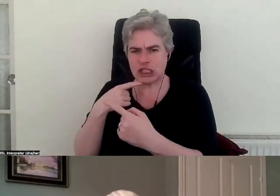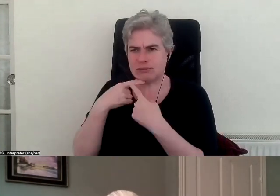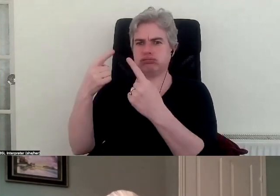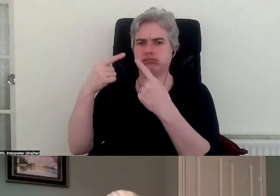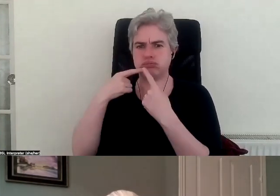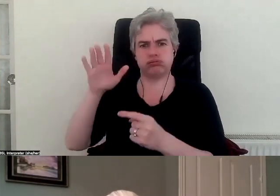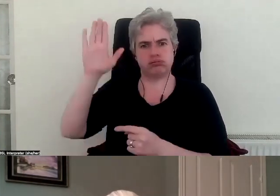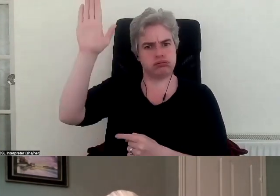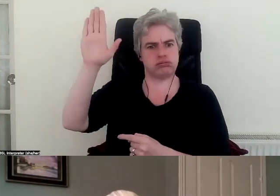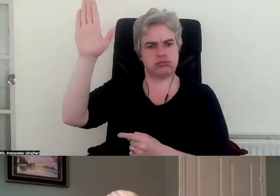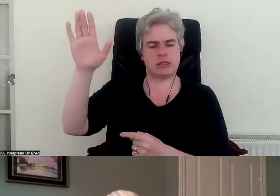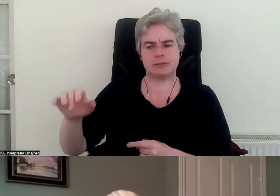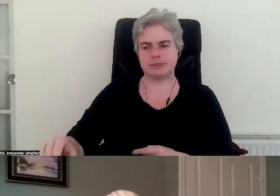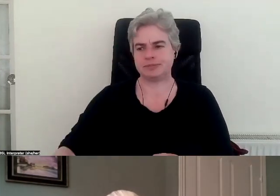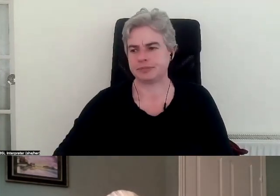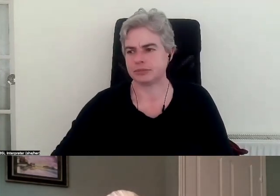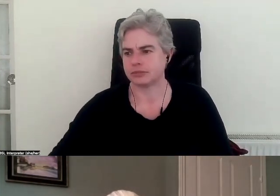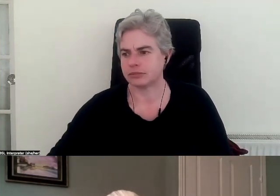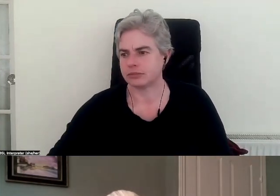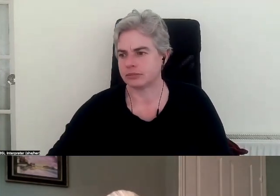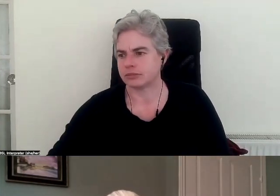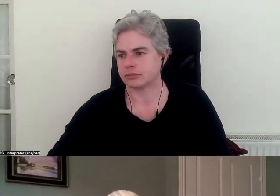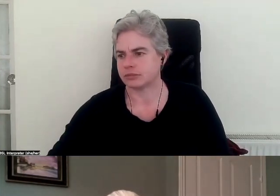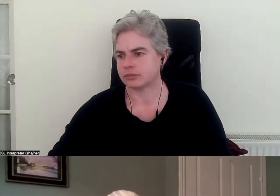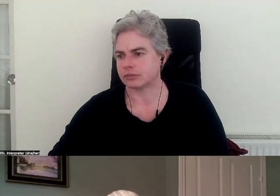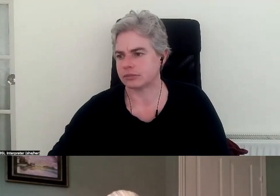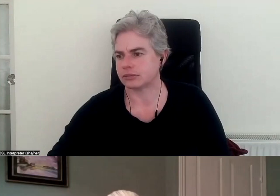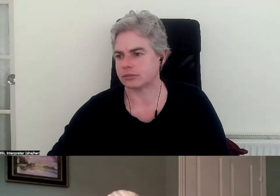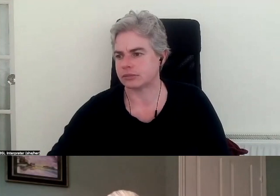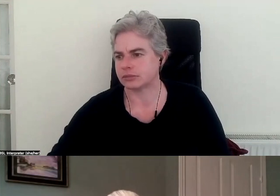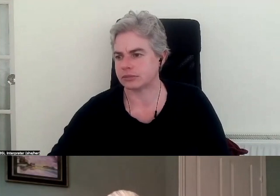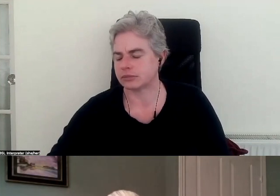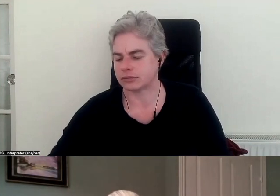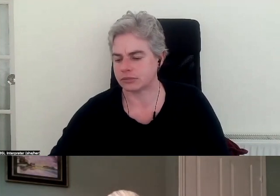if you, I really wish not